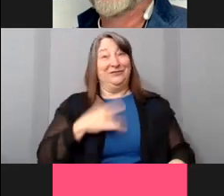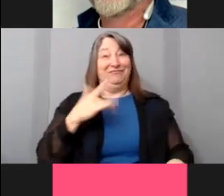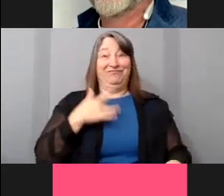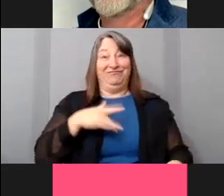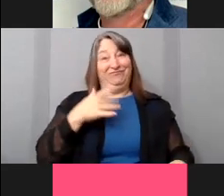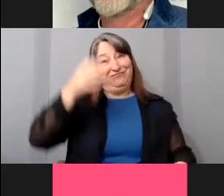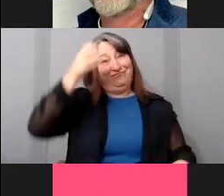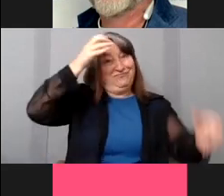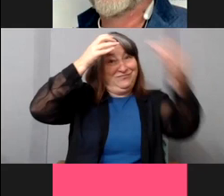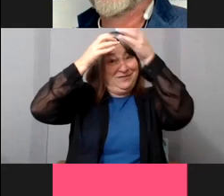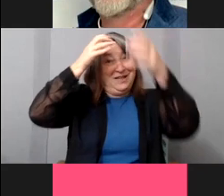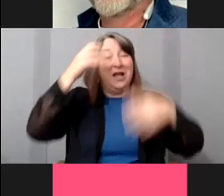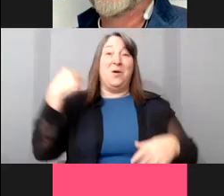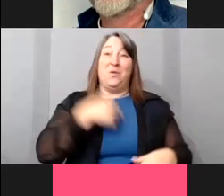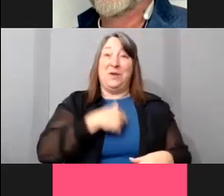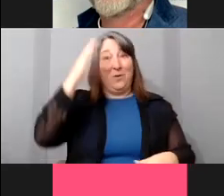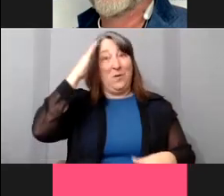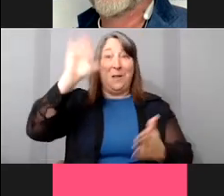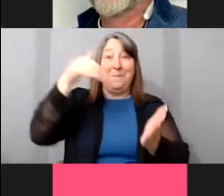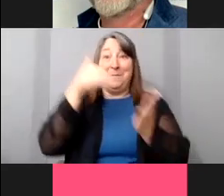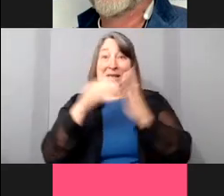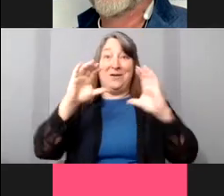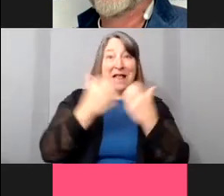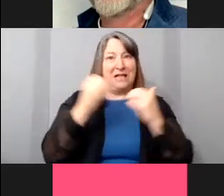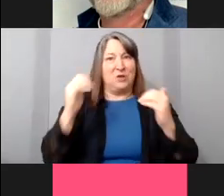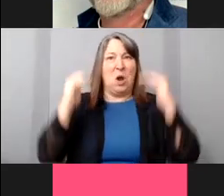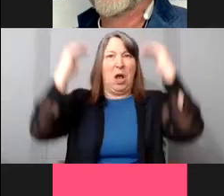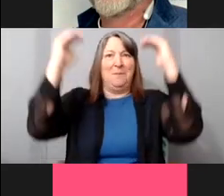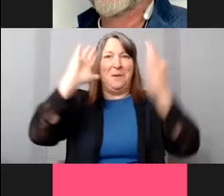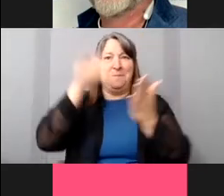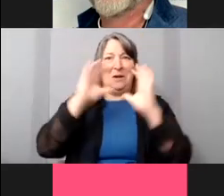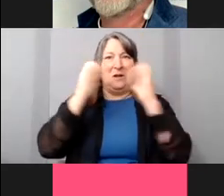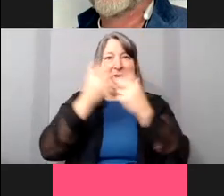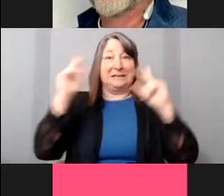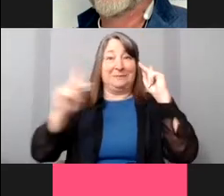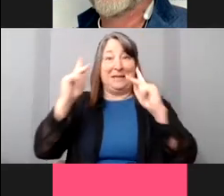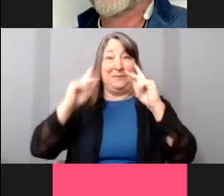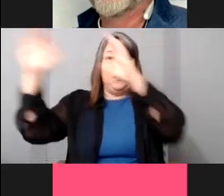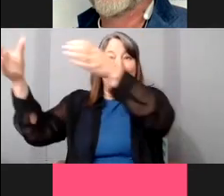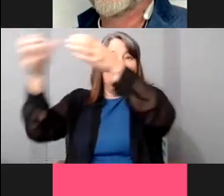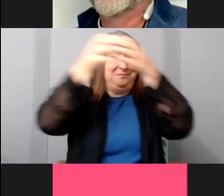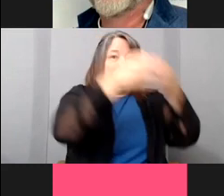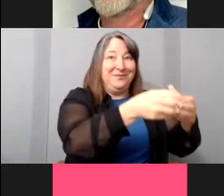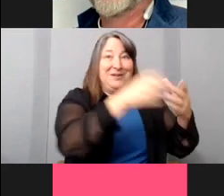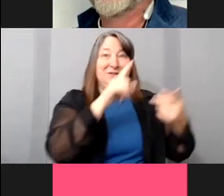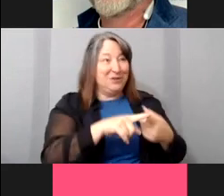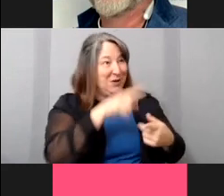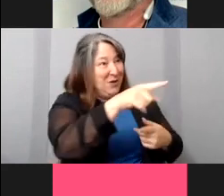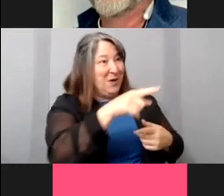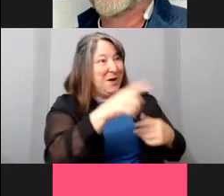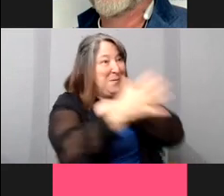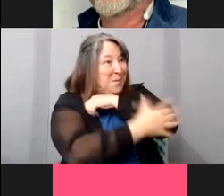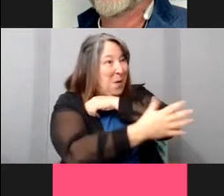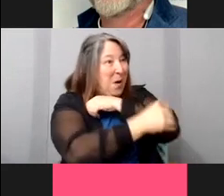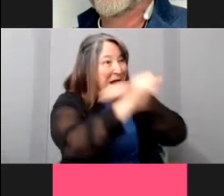just going to helicopter middle-class people or upper middle-class people into economically depressed areas, and that'll fix everything.